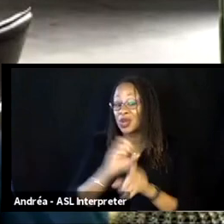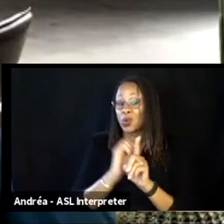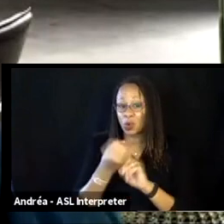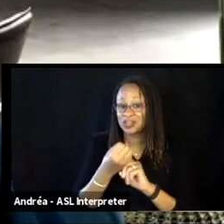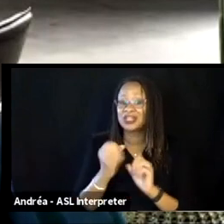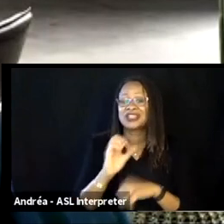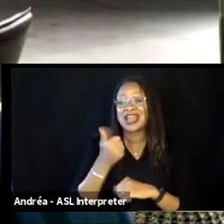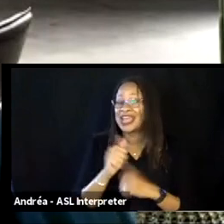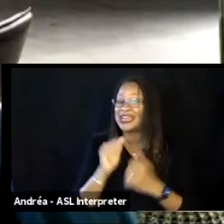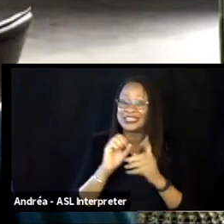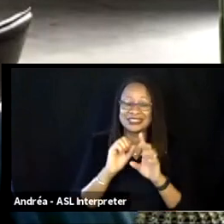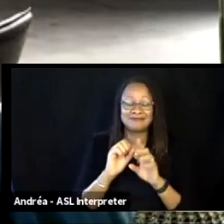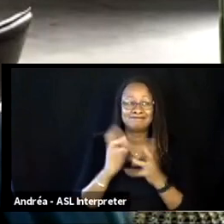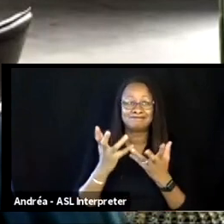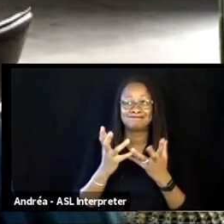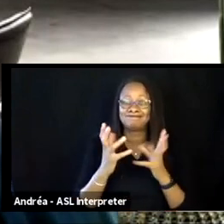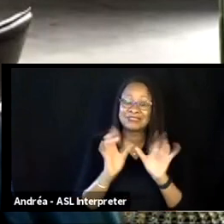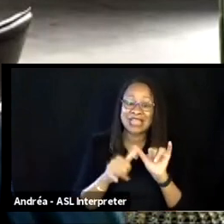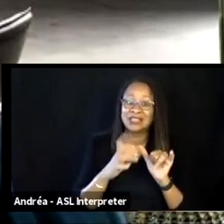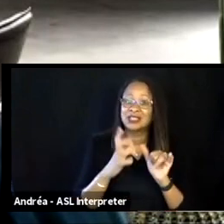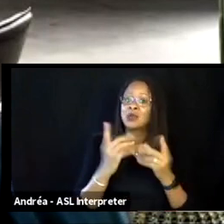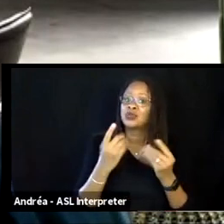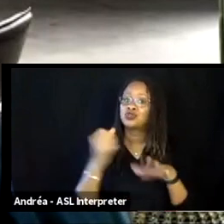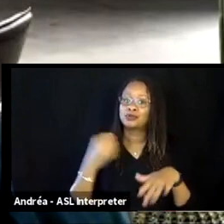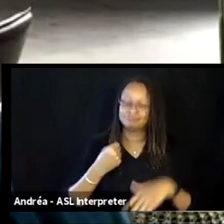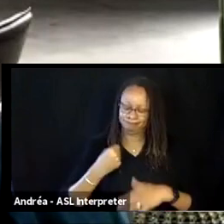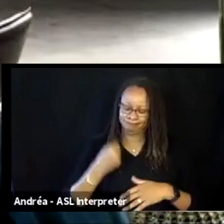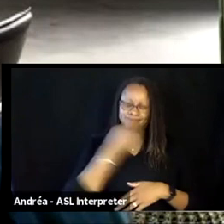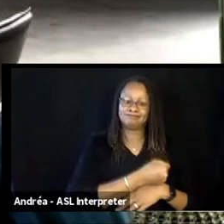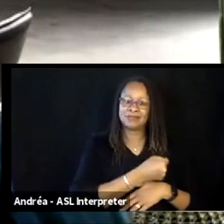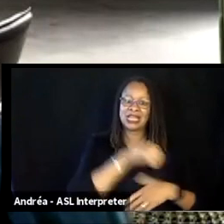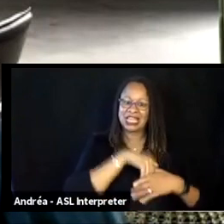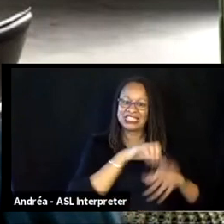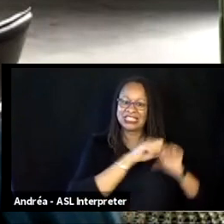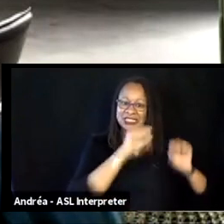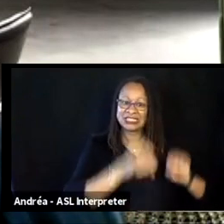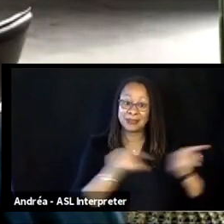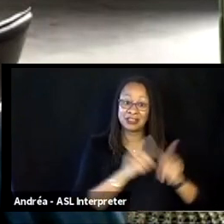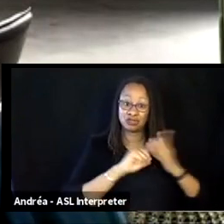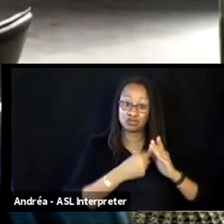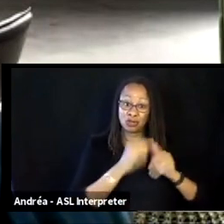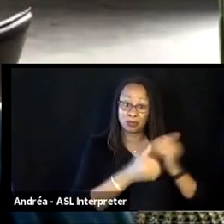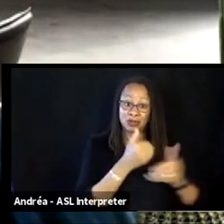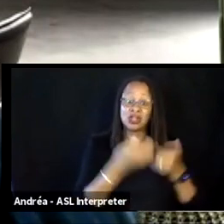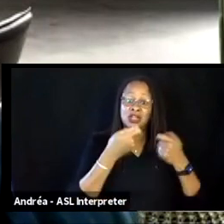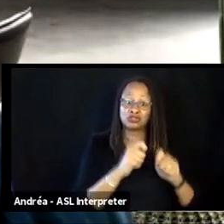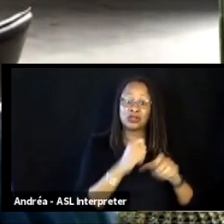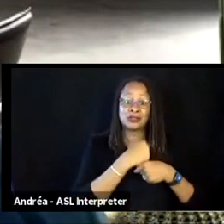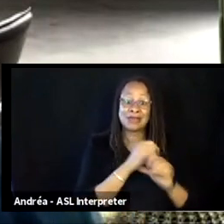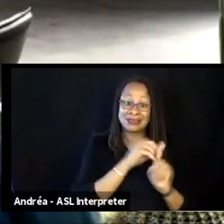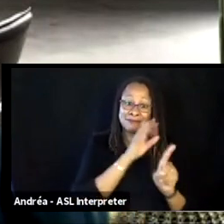place yourself into that system as you start your process of trying to make